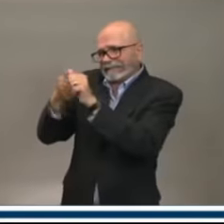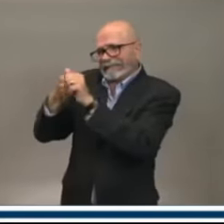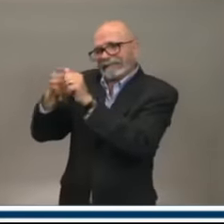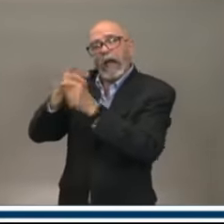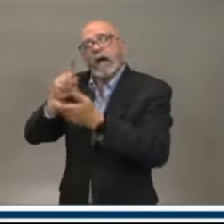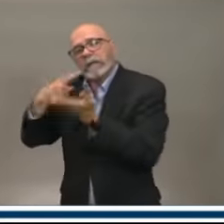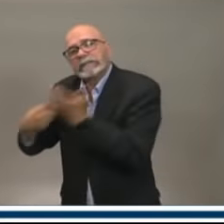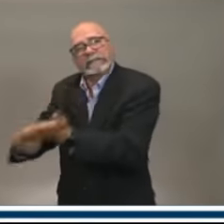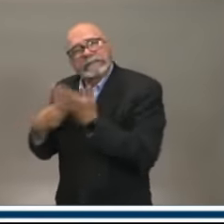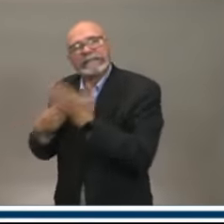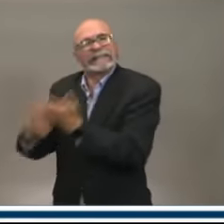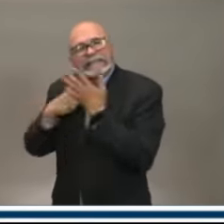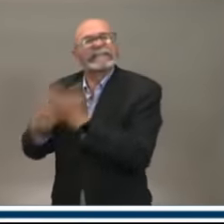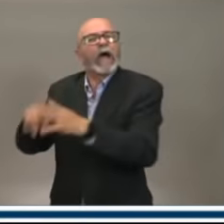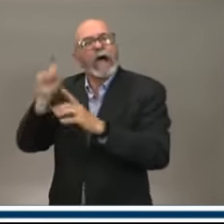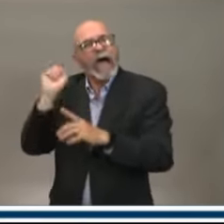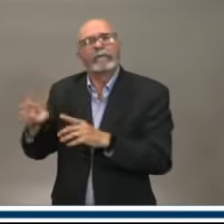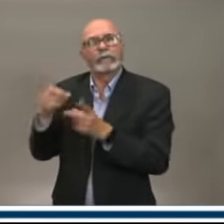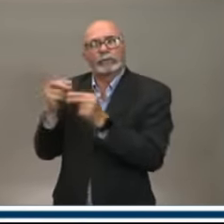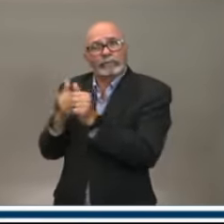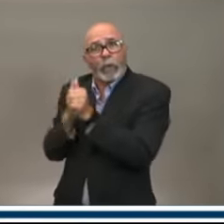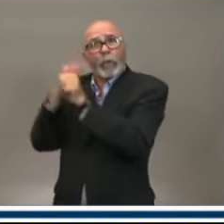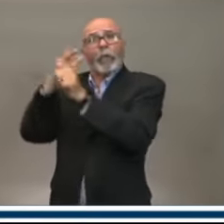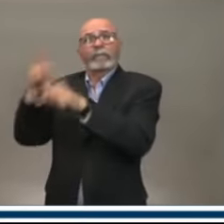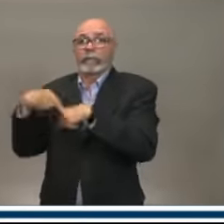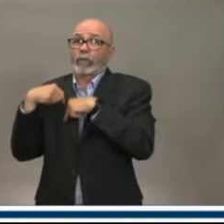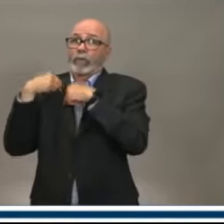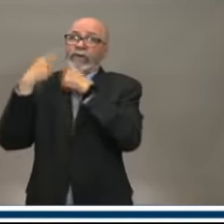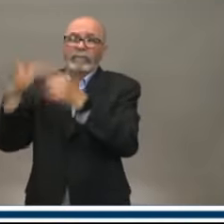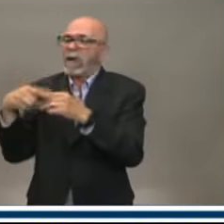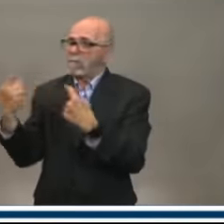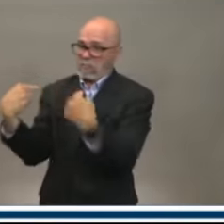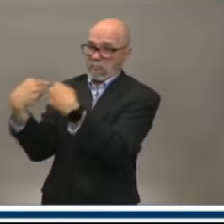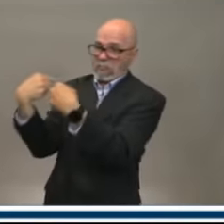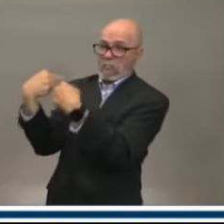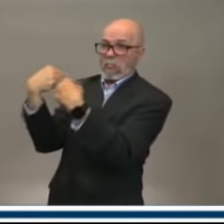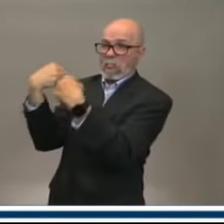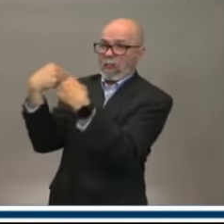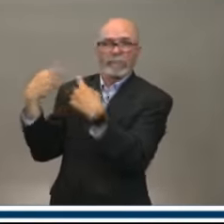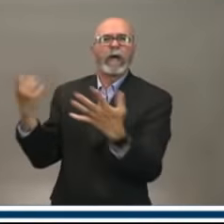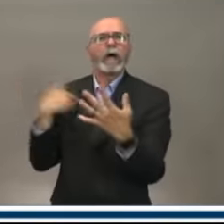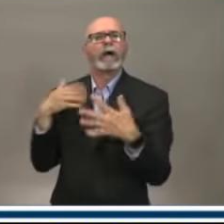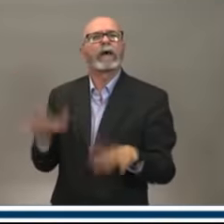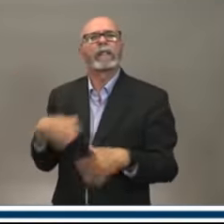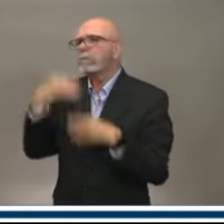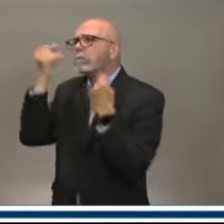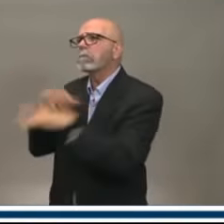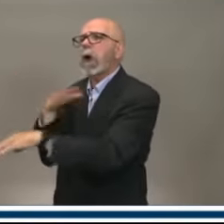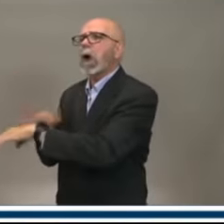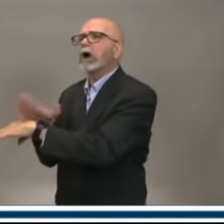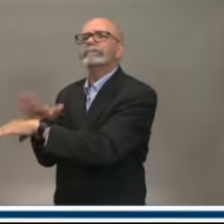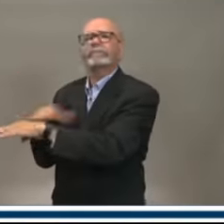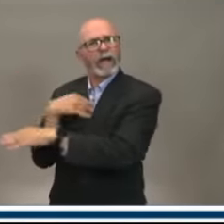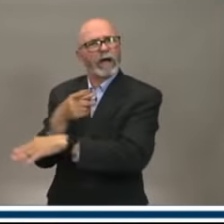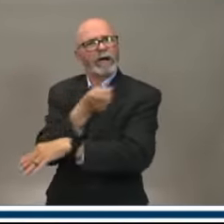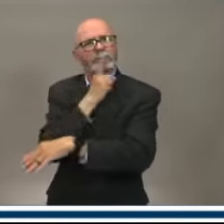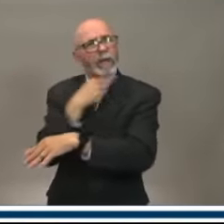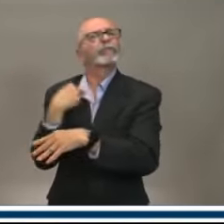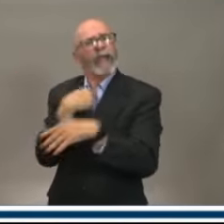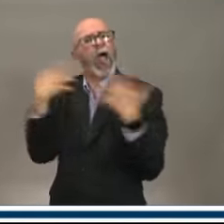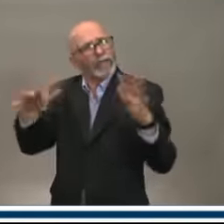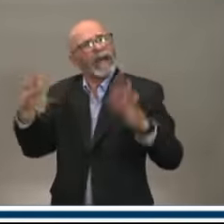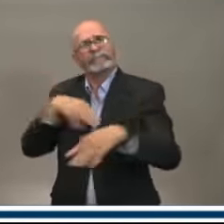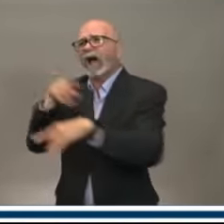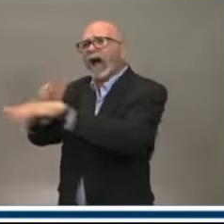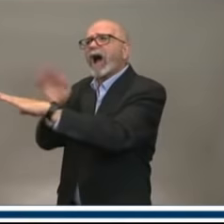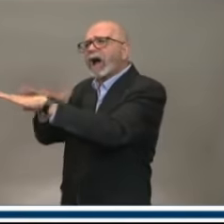being blamed because we're consulting, and we're allowing public health to use the best advice they can to